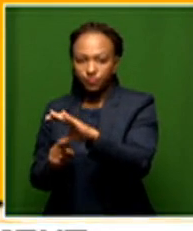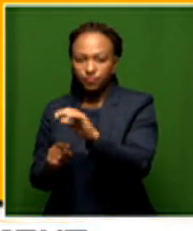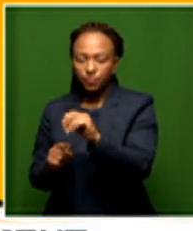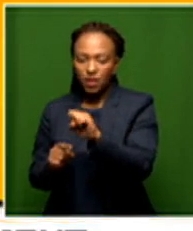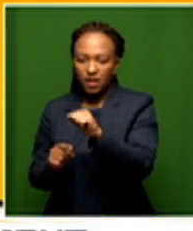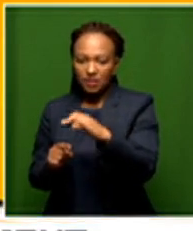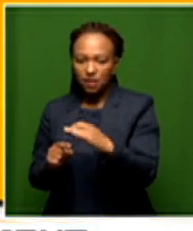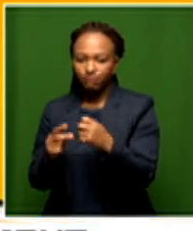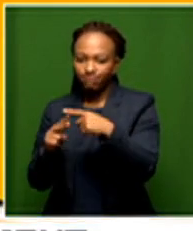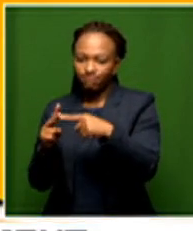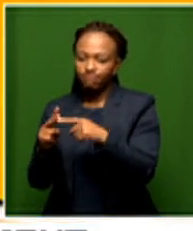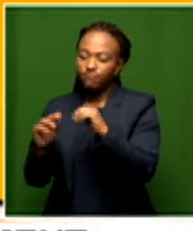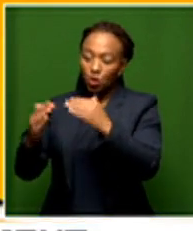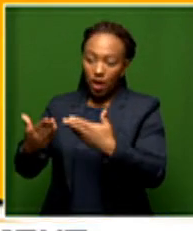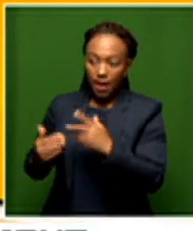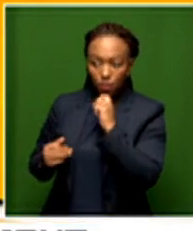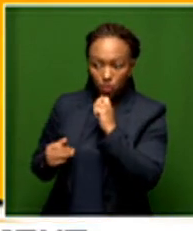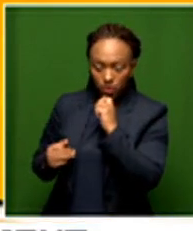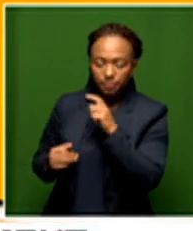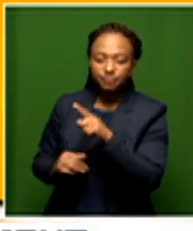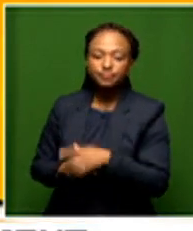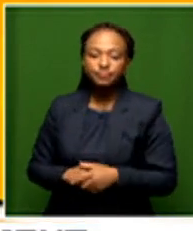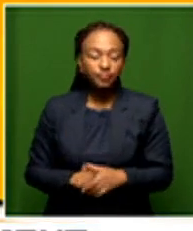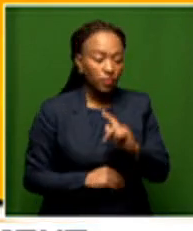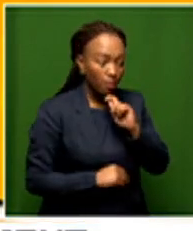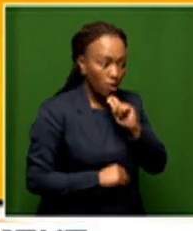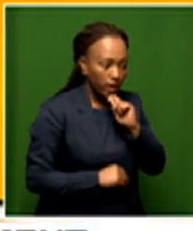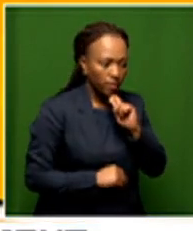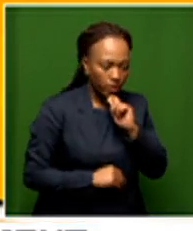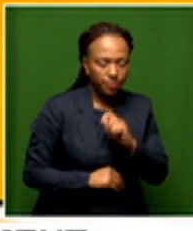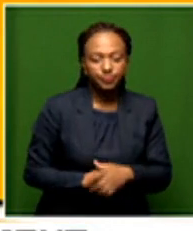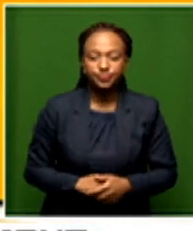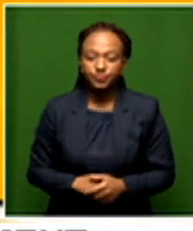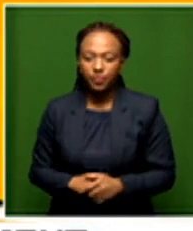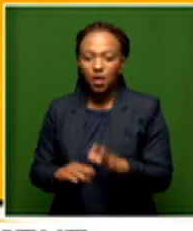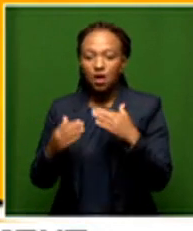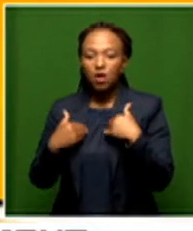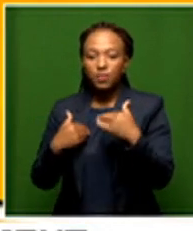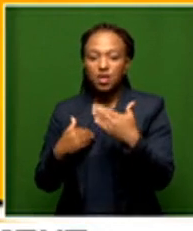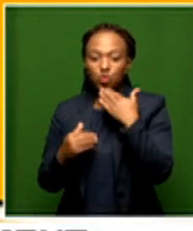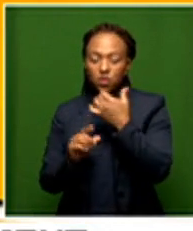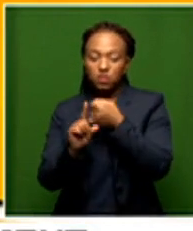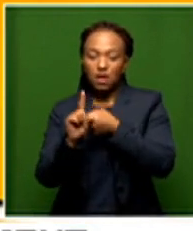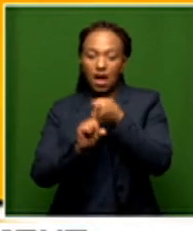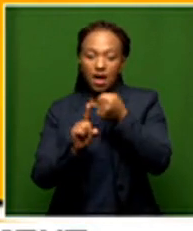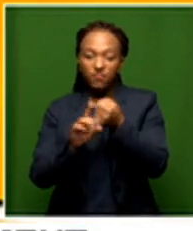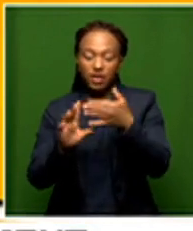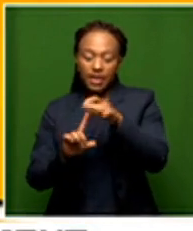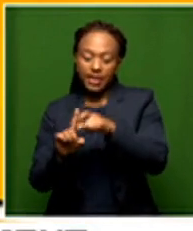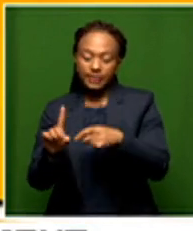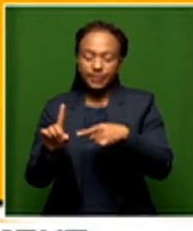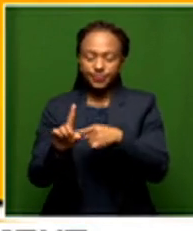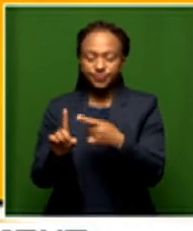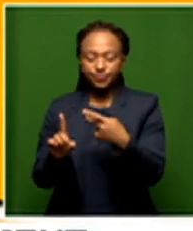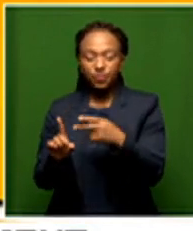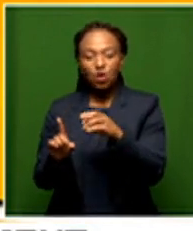show. Good morning. All right, let me begin with you, Advocate. We'll start with you, Advocate Hoffman. It's been a